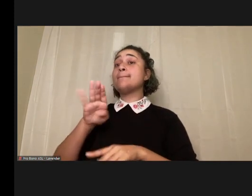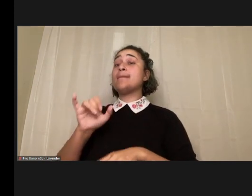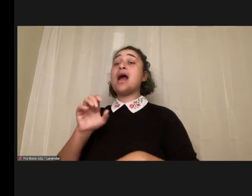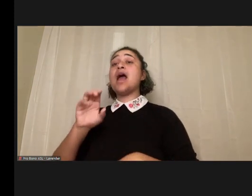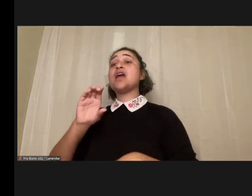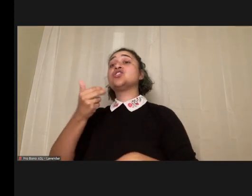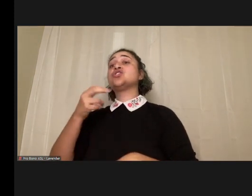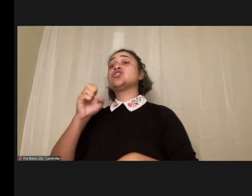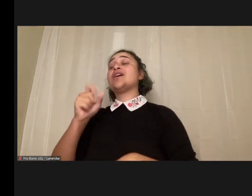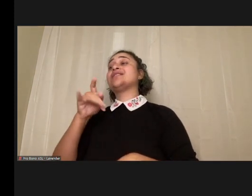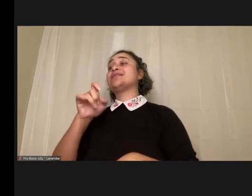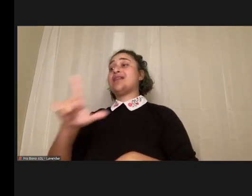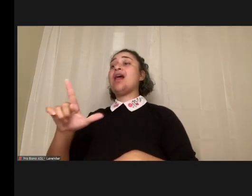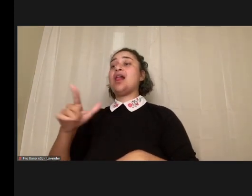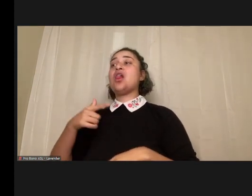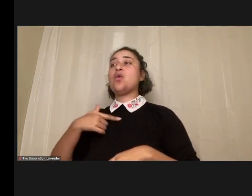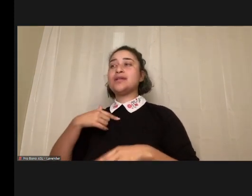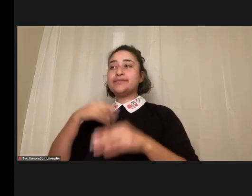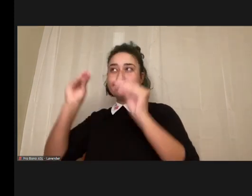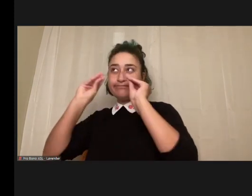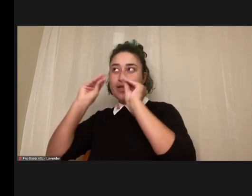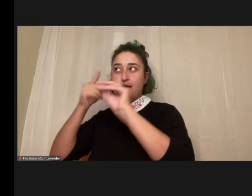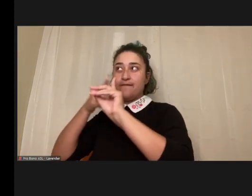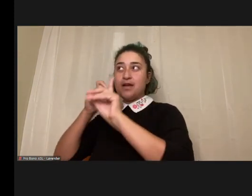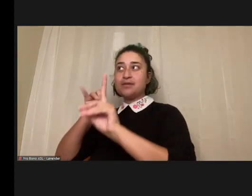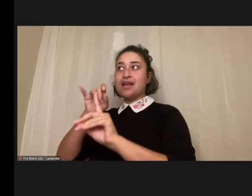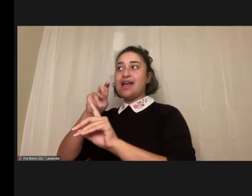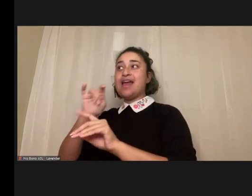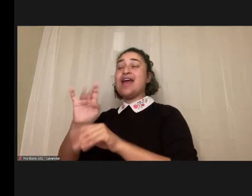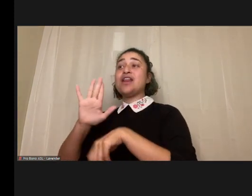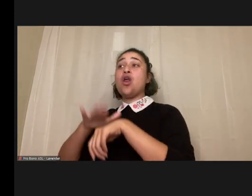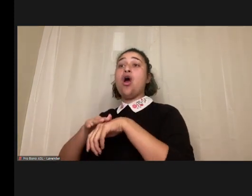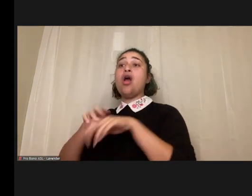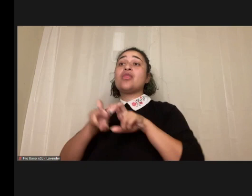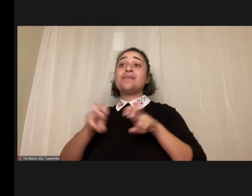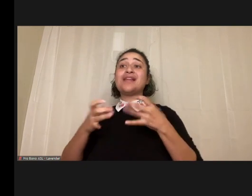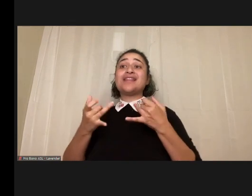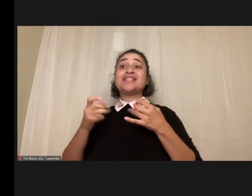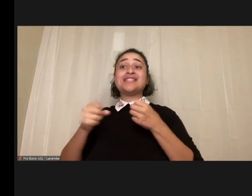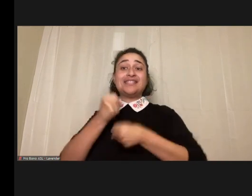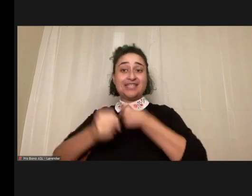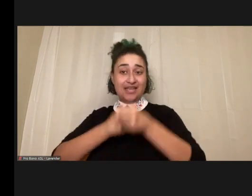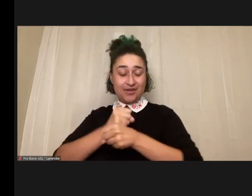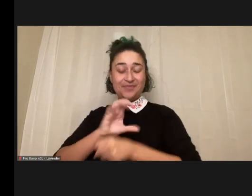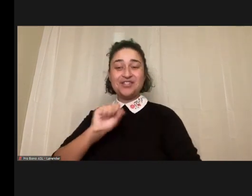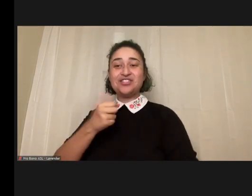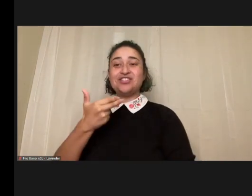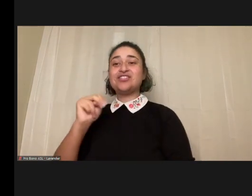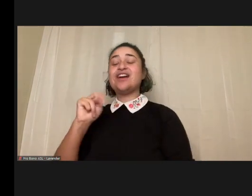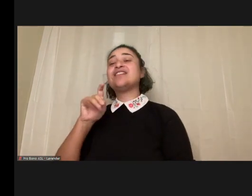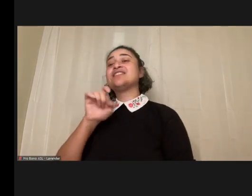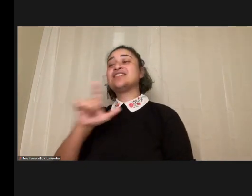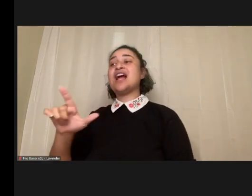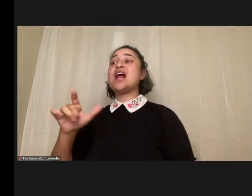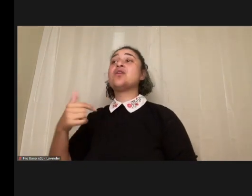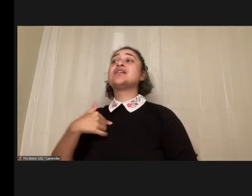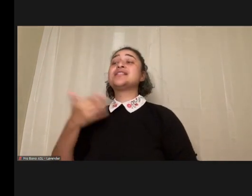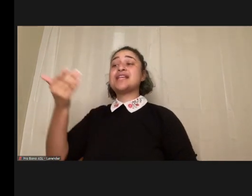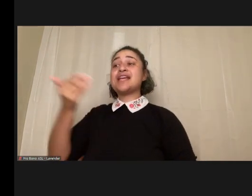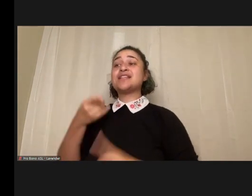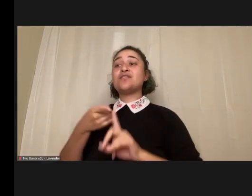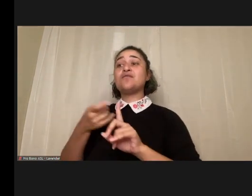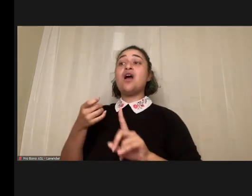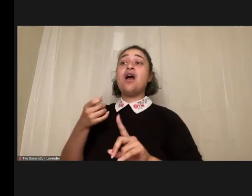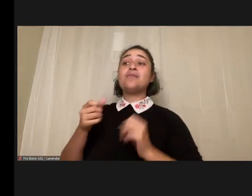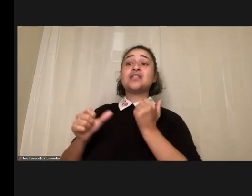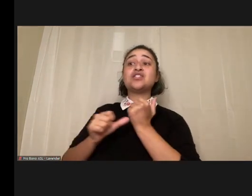of Diane's and served on this year's selection committee. Chantal Rodriguez is the Associate Dean of the David Geffen